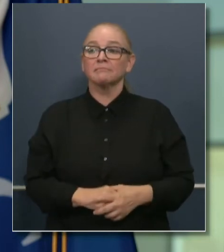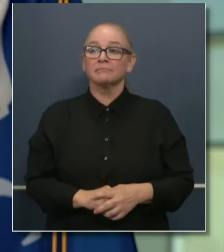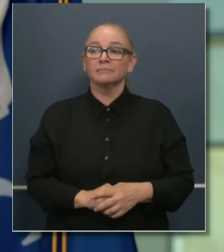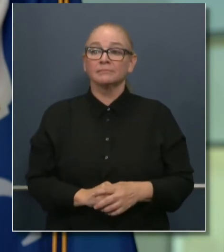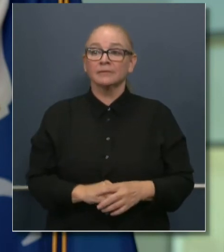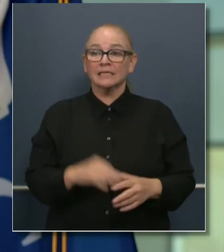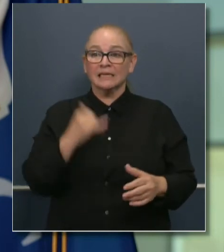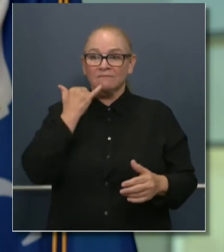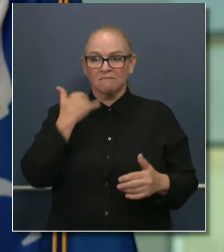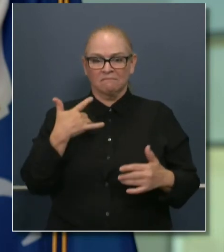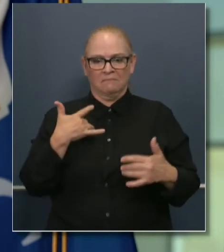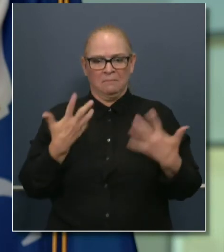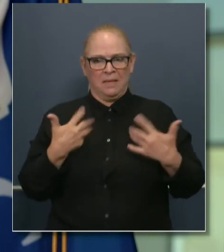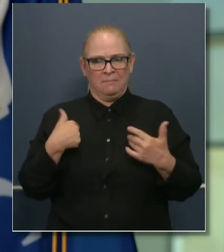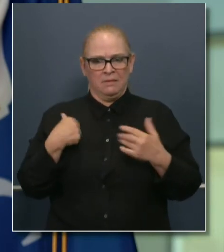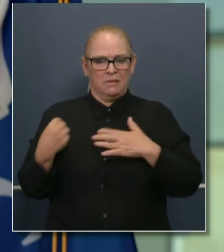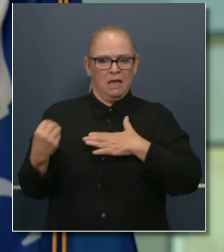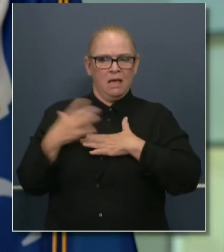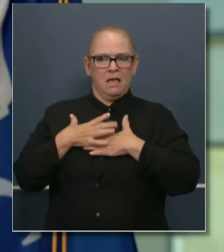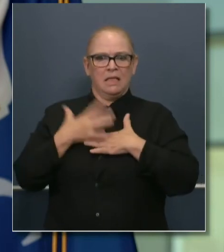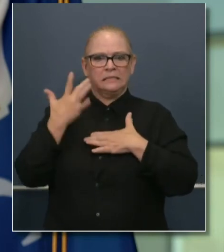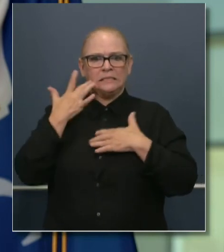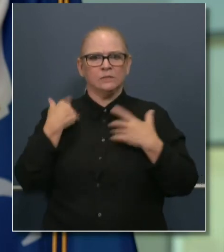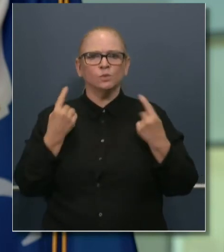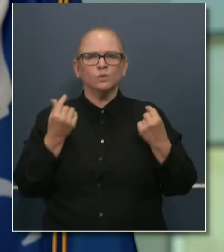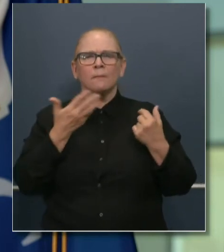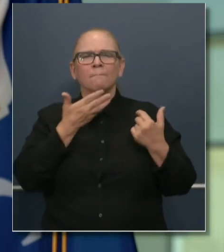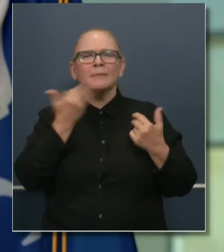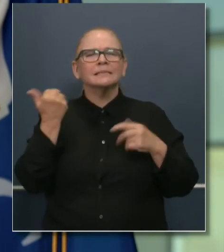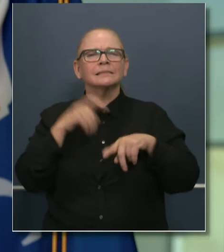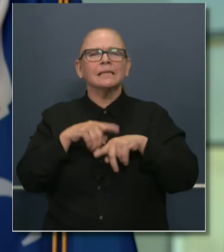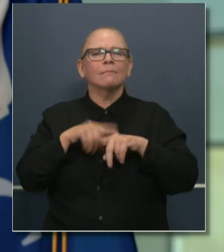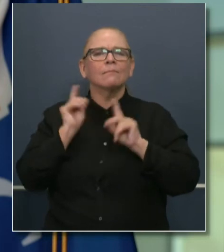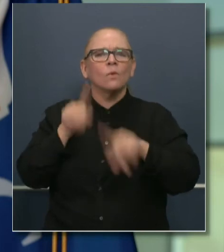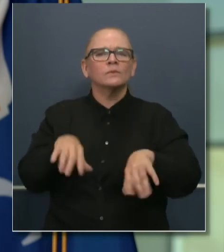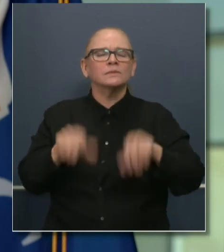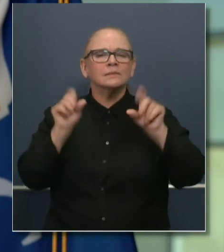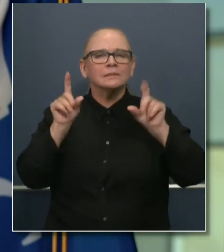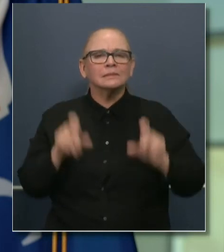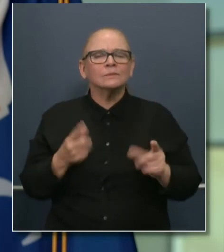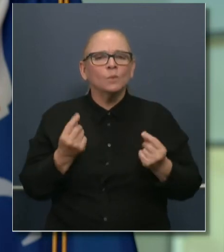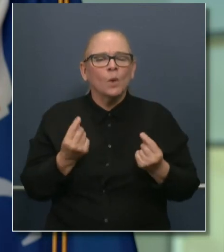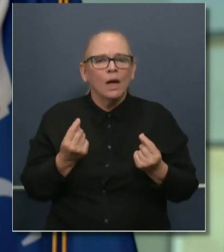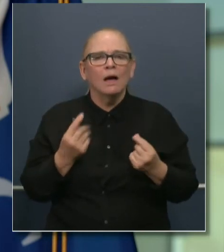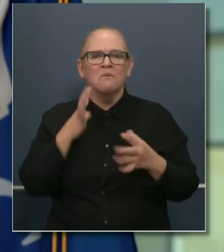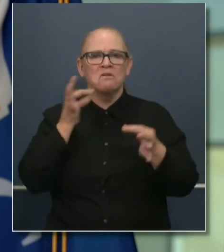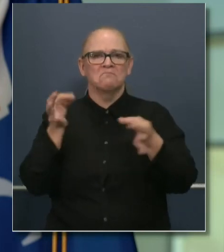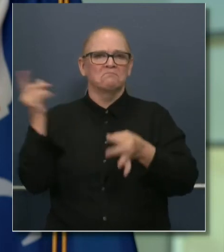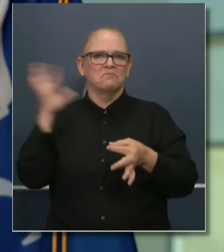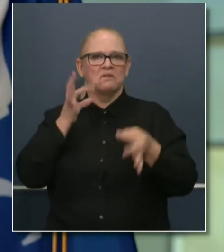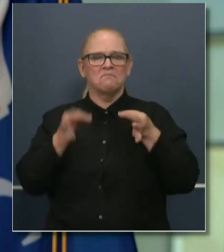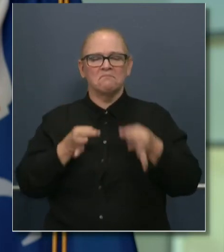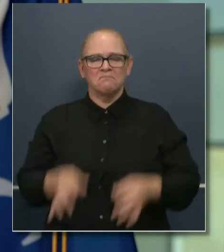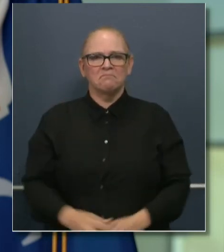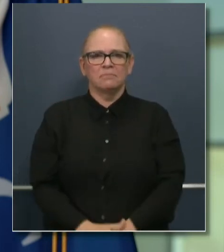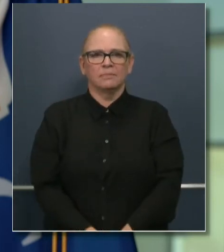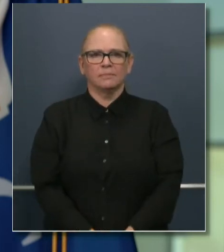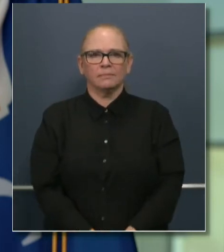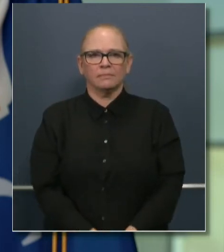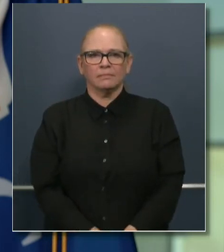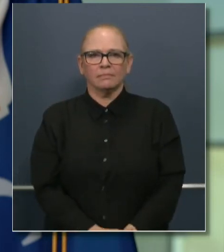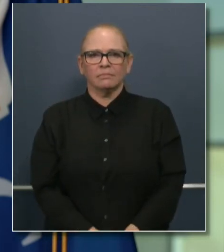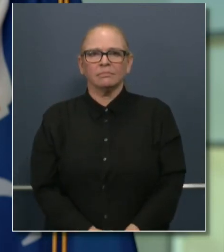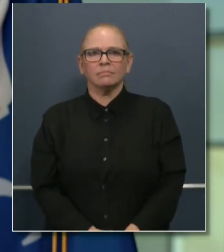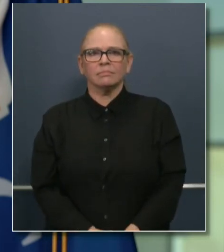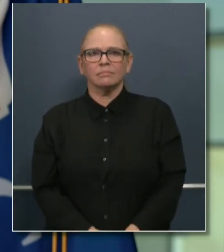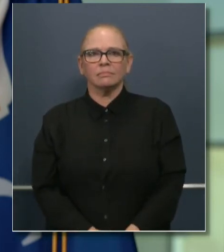may have been exposed, what is that gestation period for determining if indeed they have tested positive